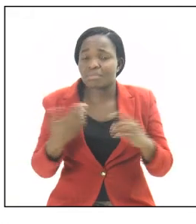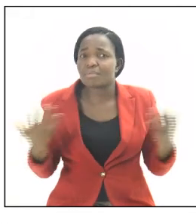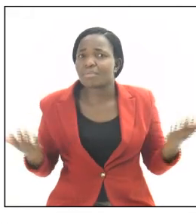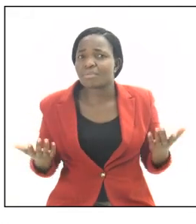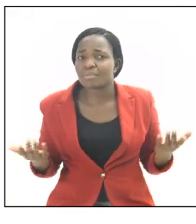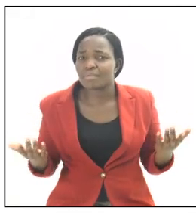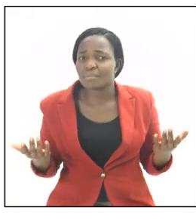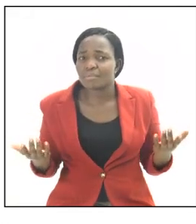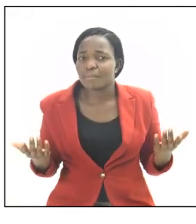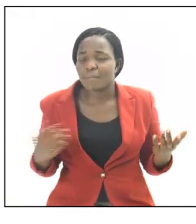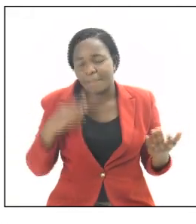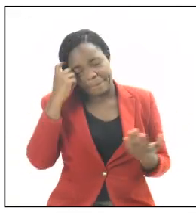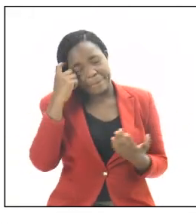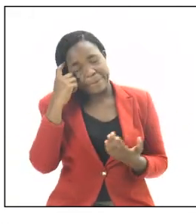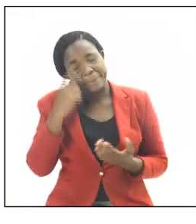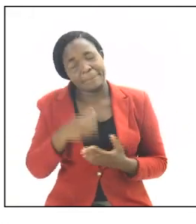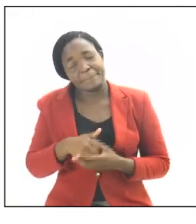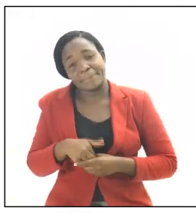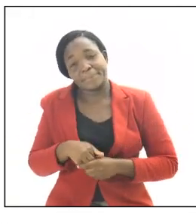Think, Beno.